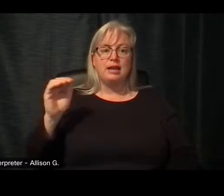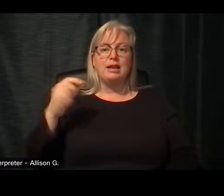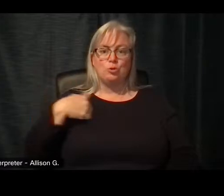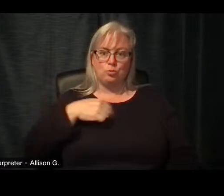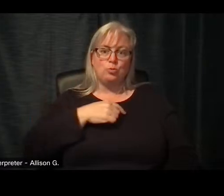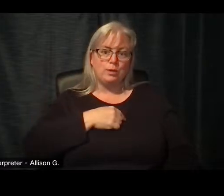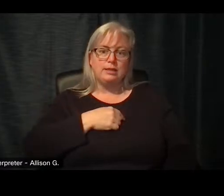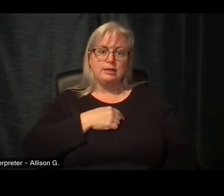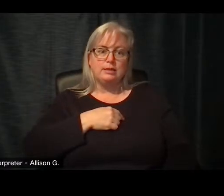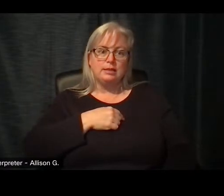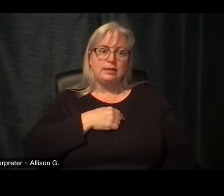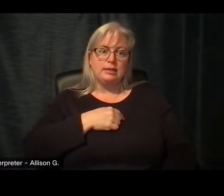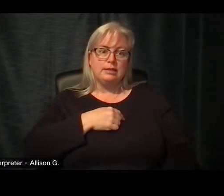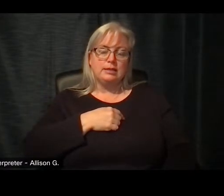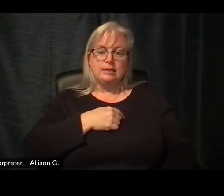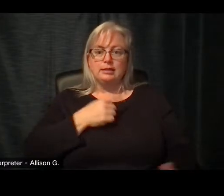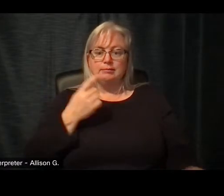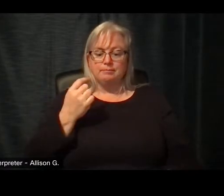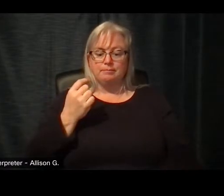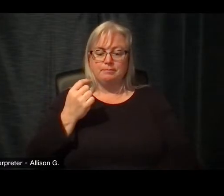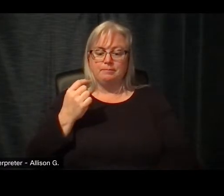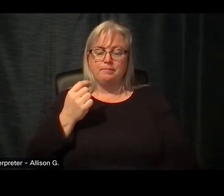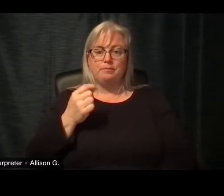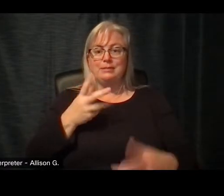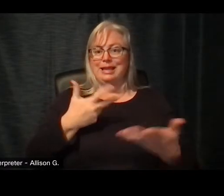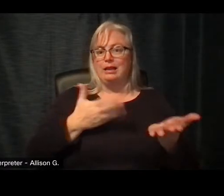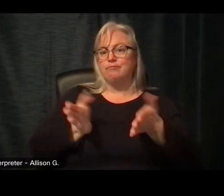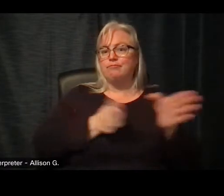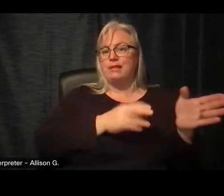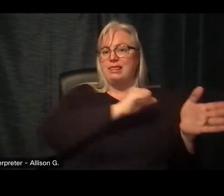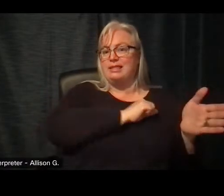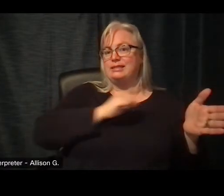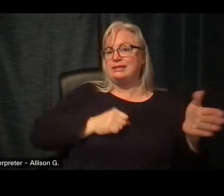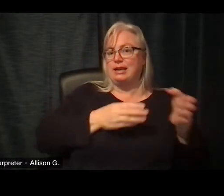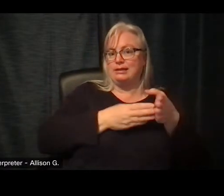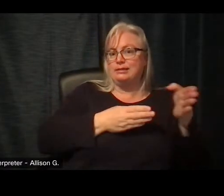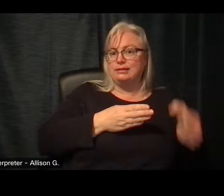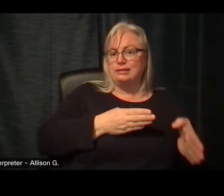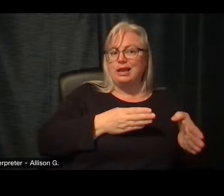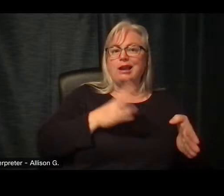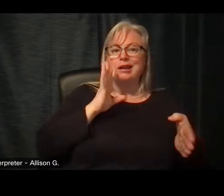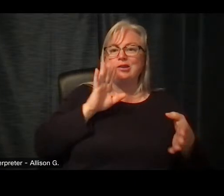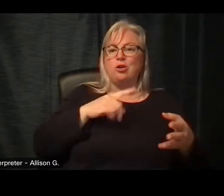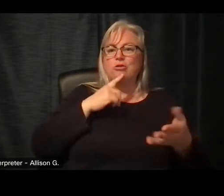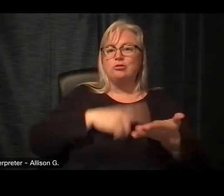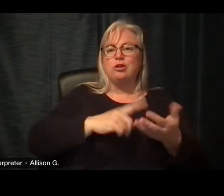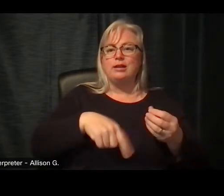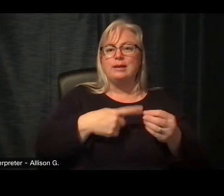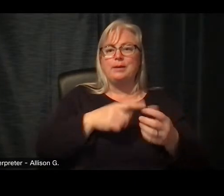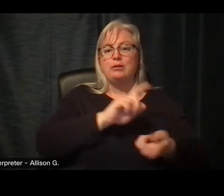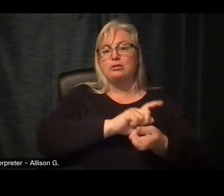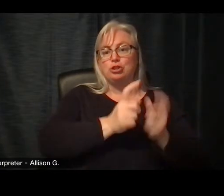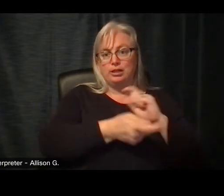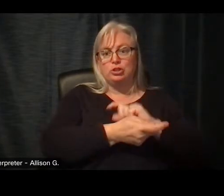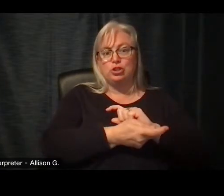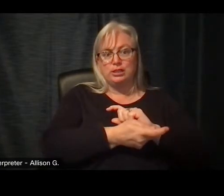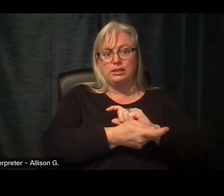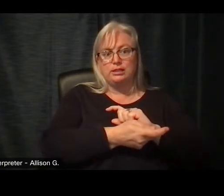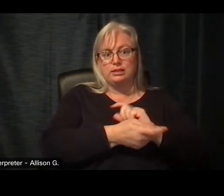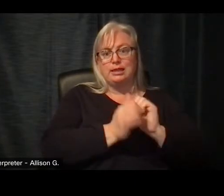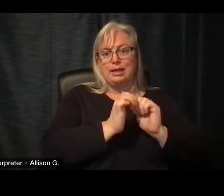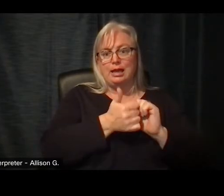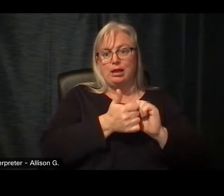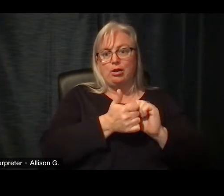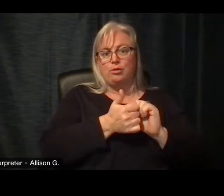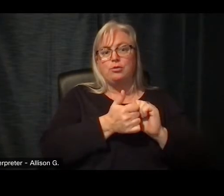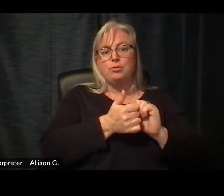are in the Senate, I know, talking about changing how